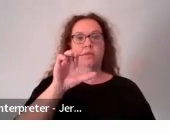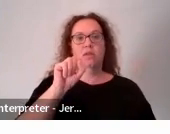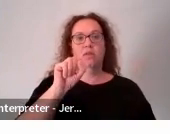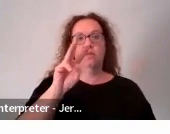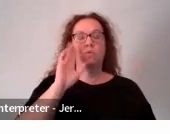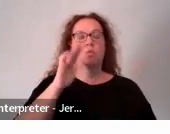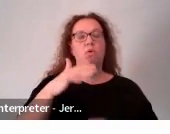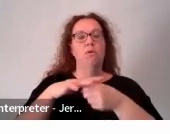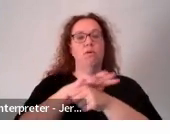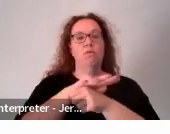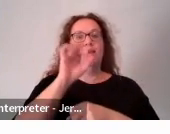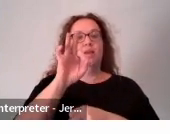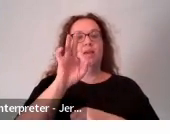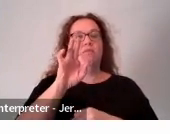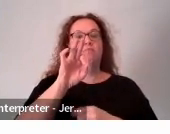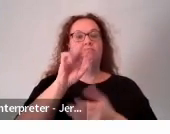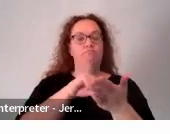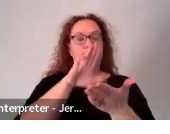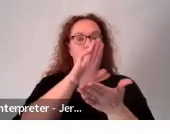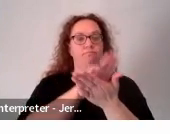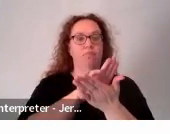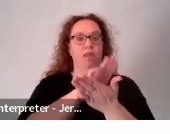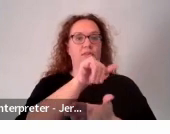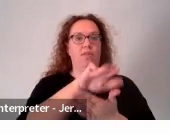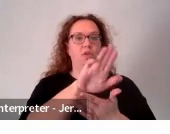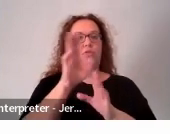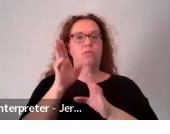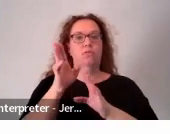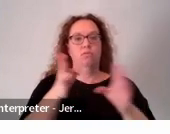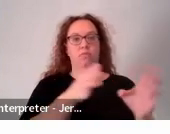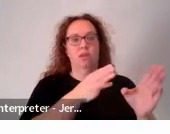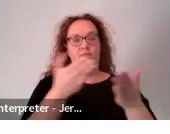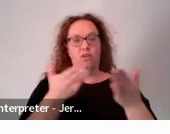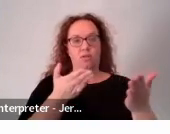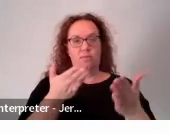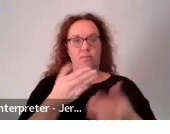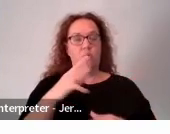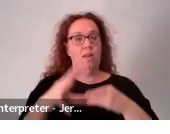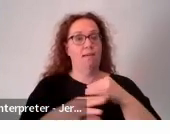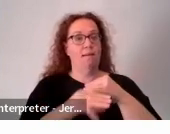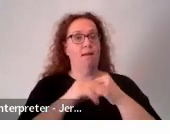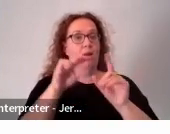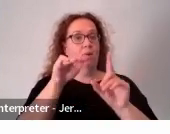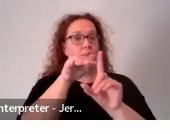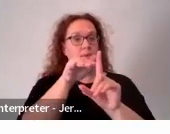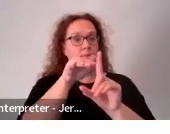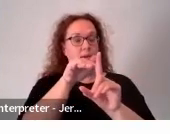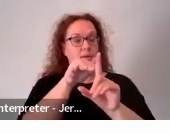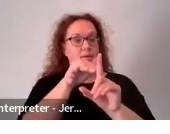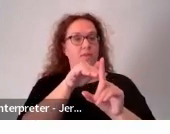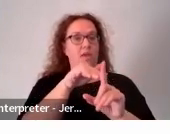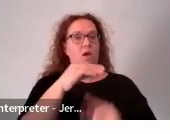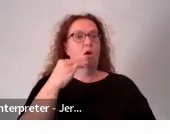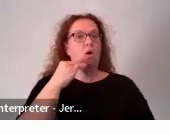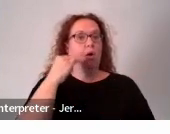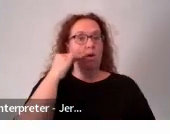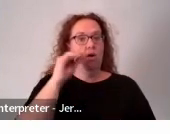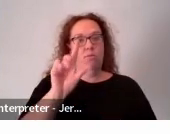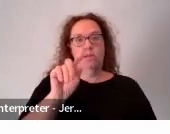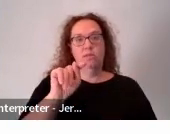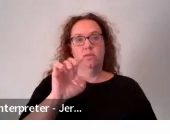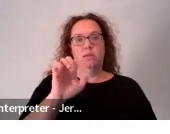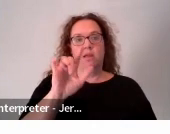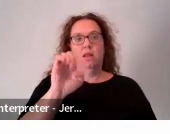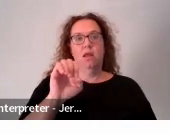they were specified in the participant's service plan. I do want to add a reminder that home telehealth